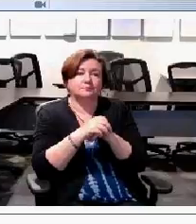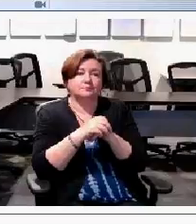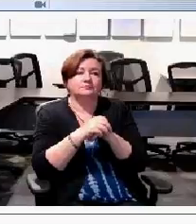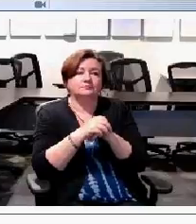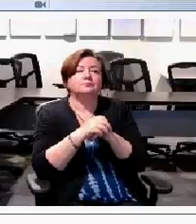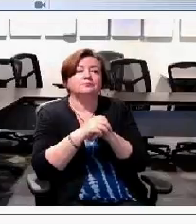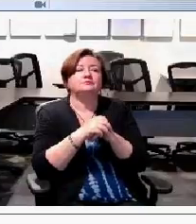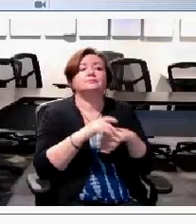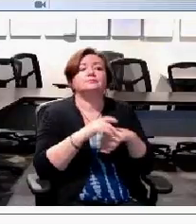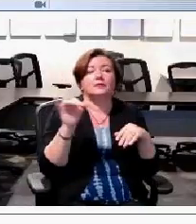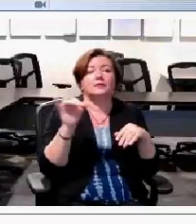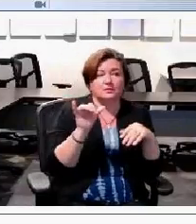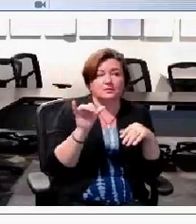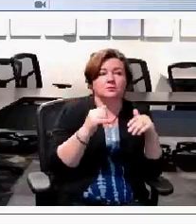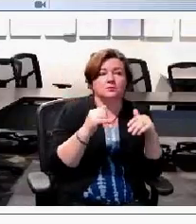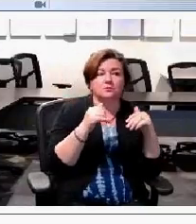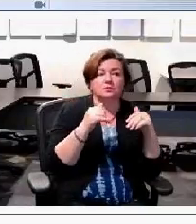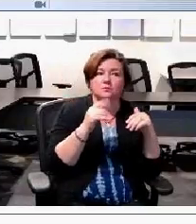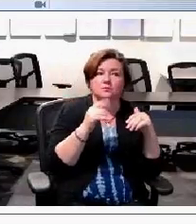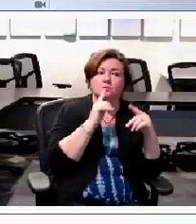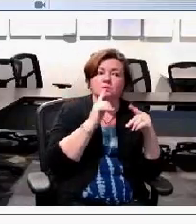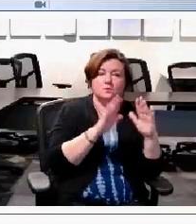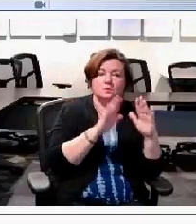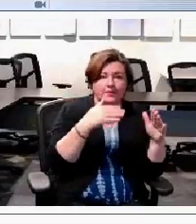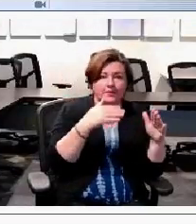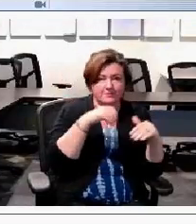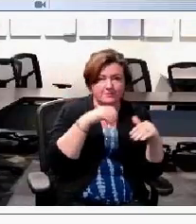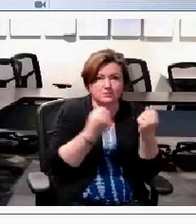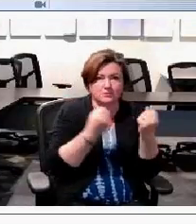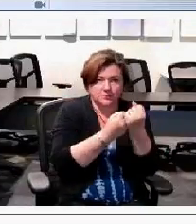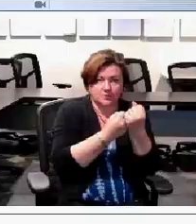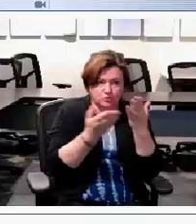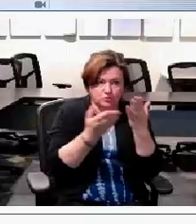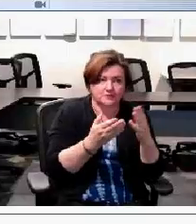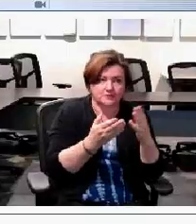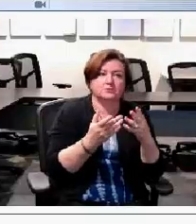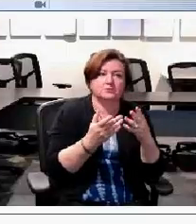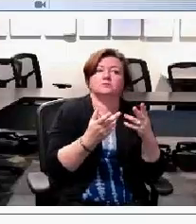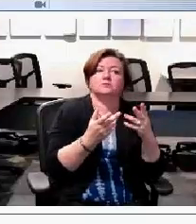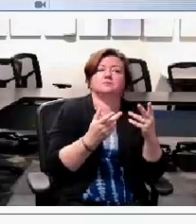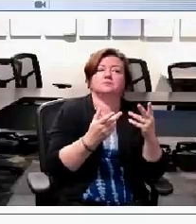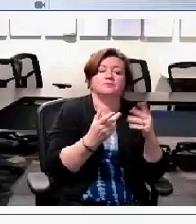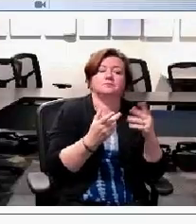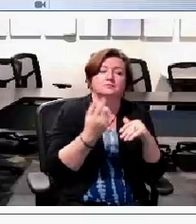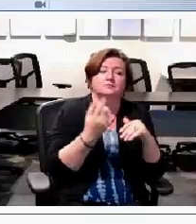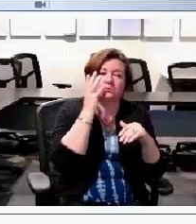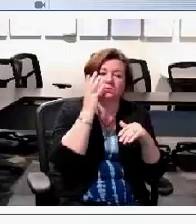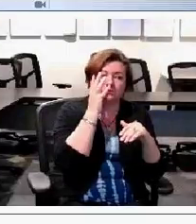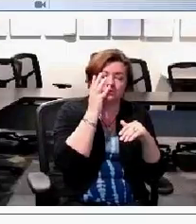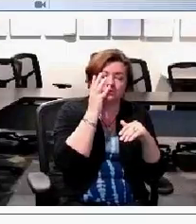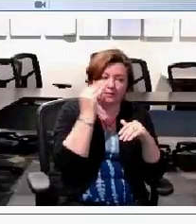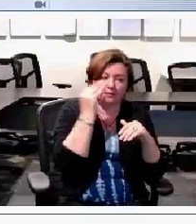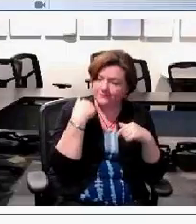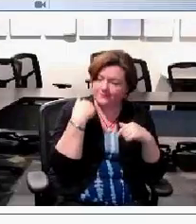We're fortunate to have some additional support available to us, and we have done a lot of work